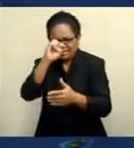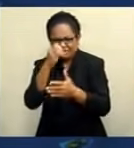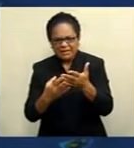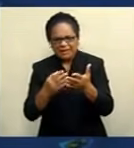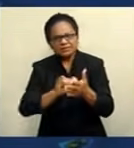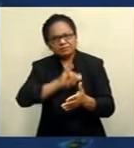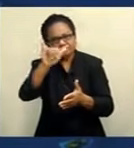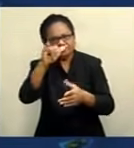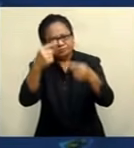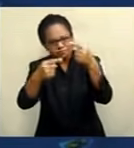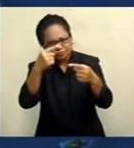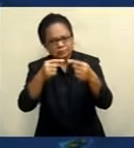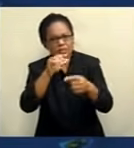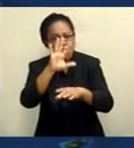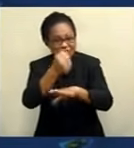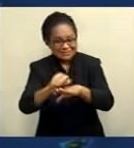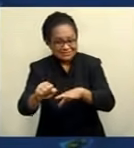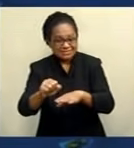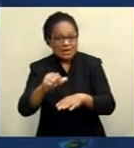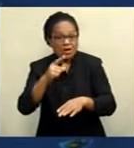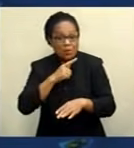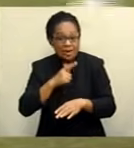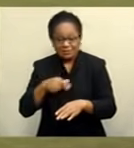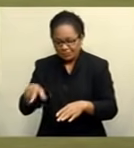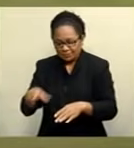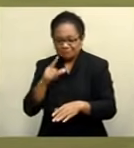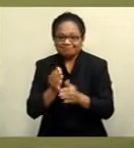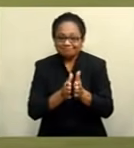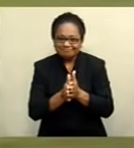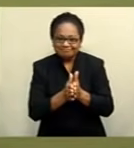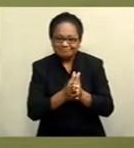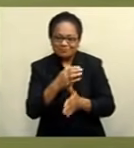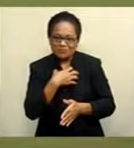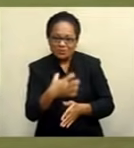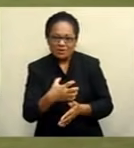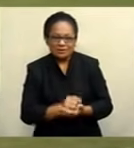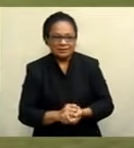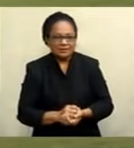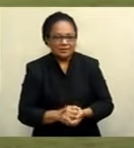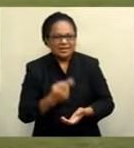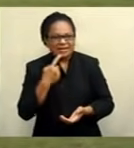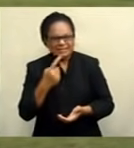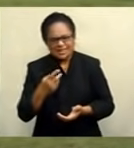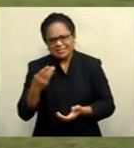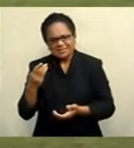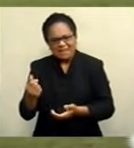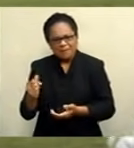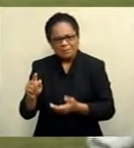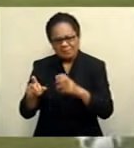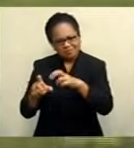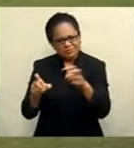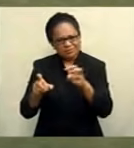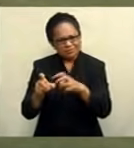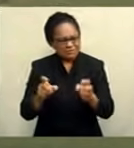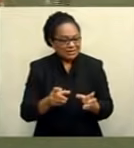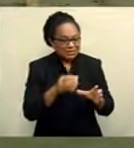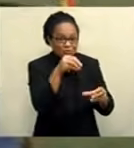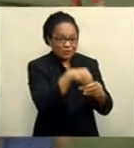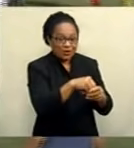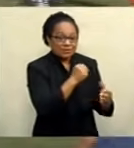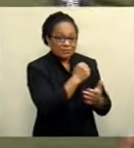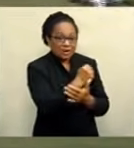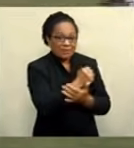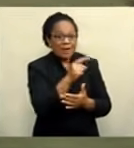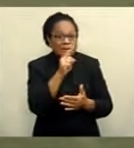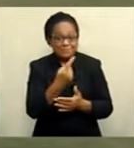international matches so that we keep our girls motivated. Despite losing some of its key players to rugby, Fiji Football Women's